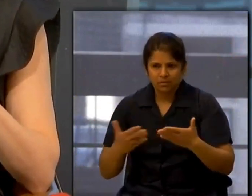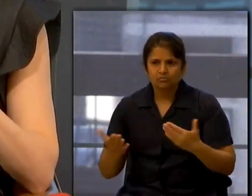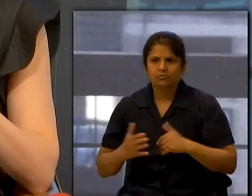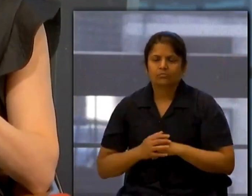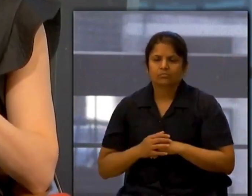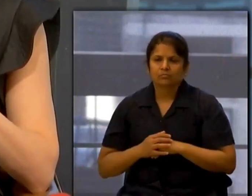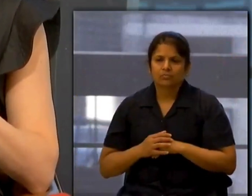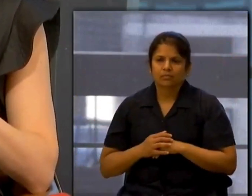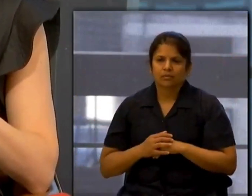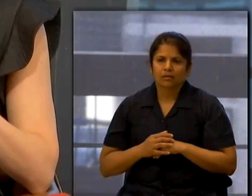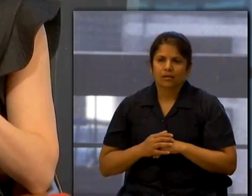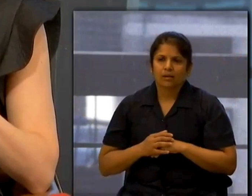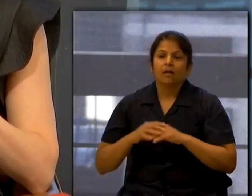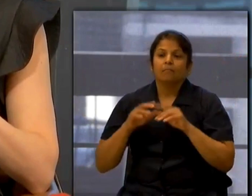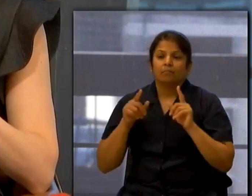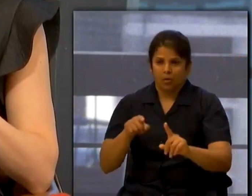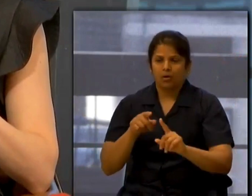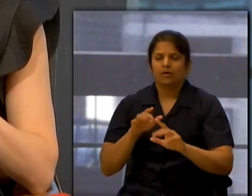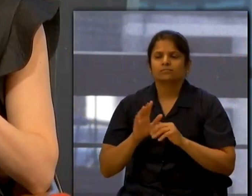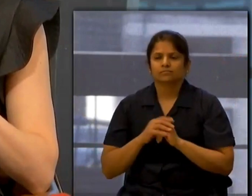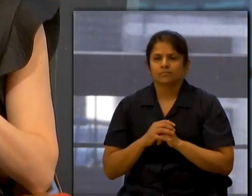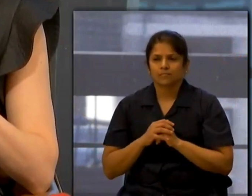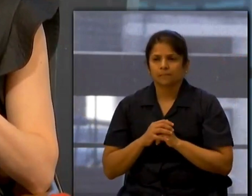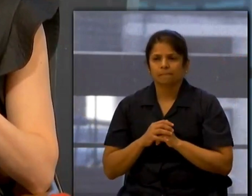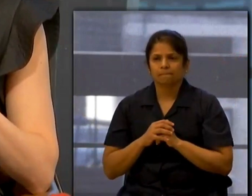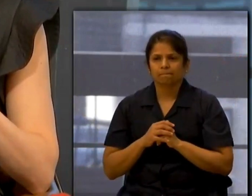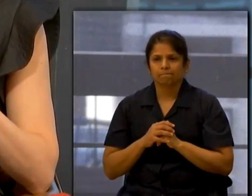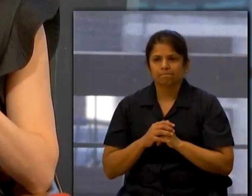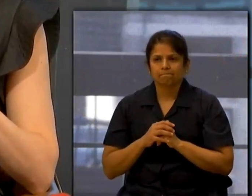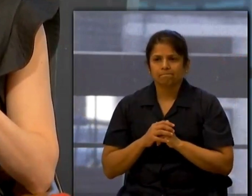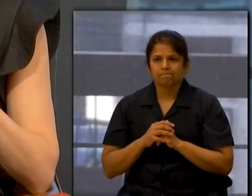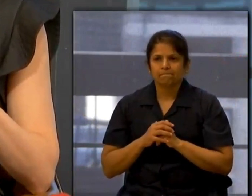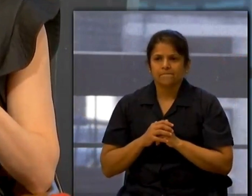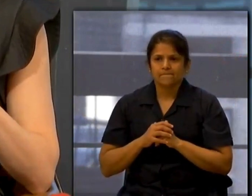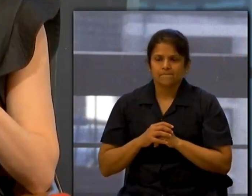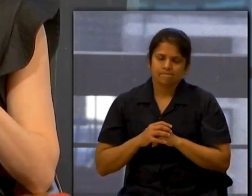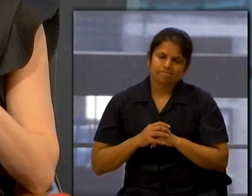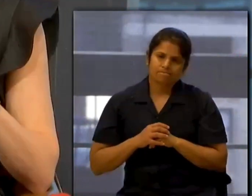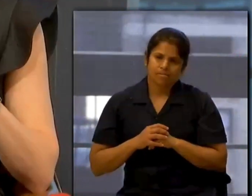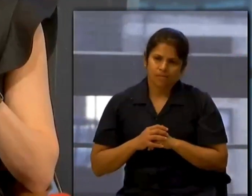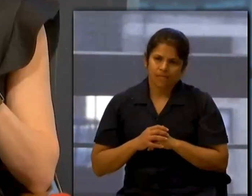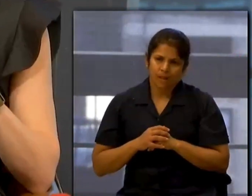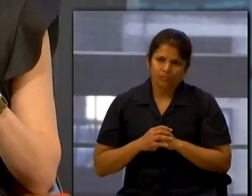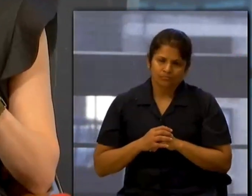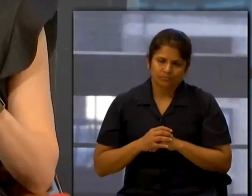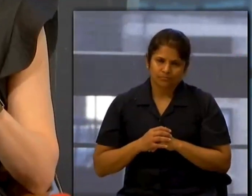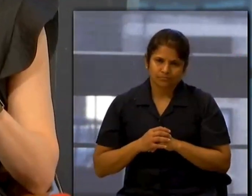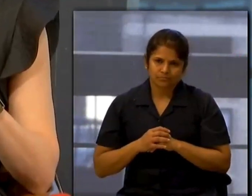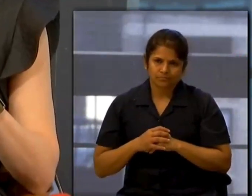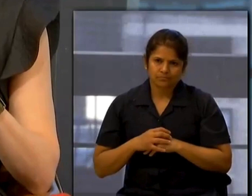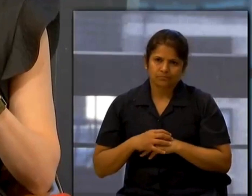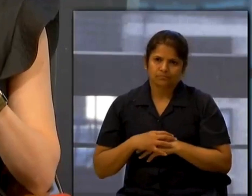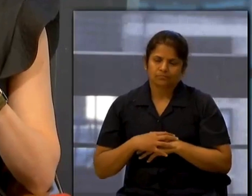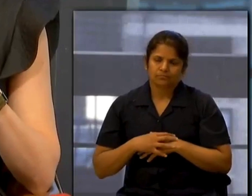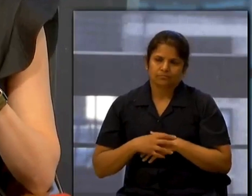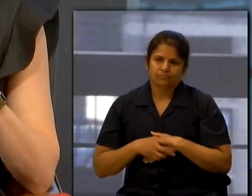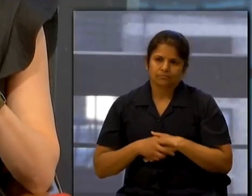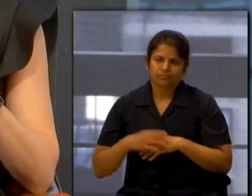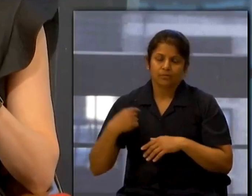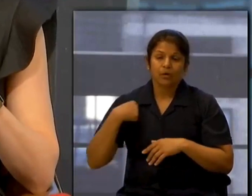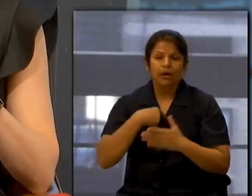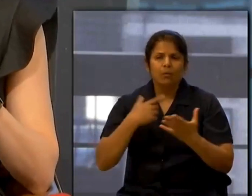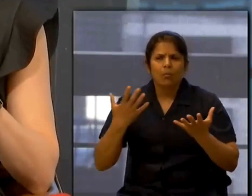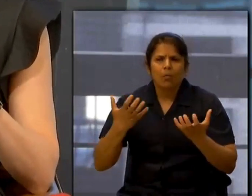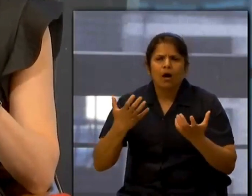something that I'm kind of taking away is just this idea that it's not an argument against narrative change, but it's an argument to